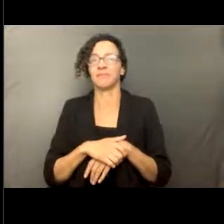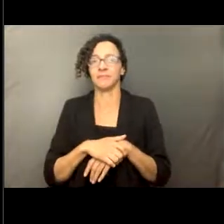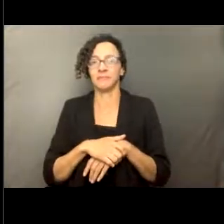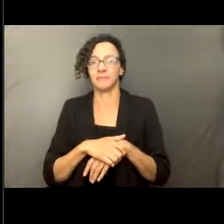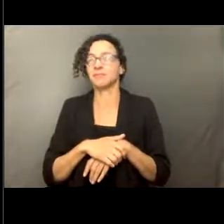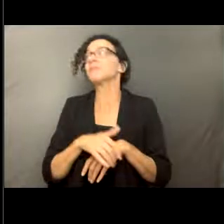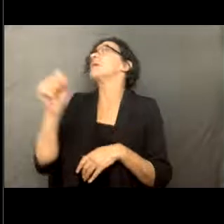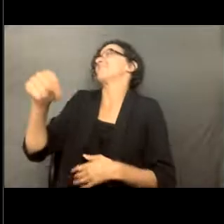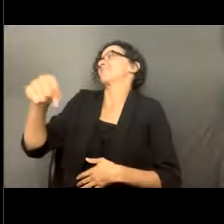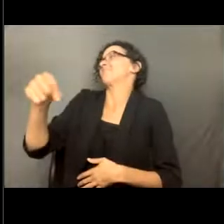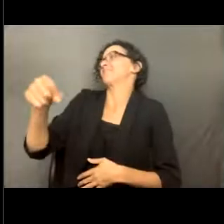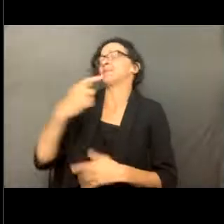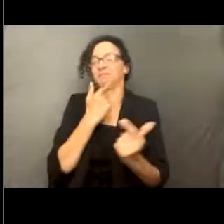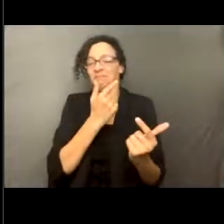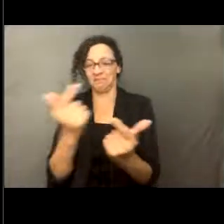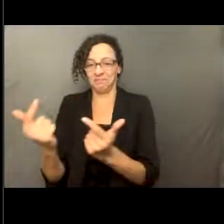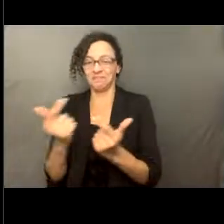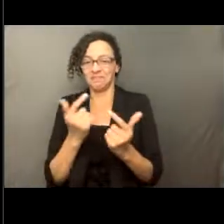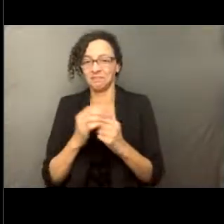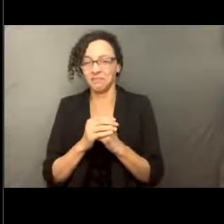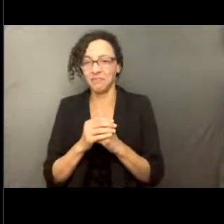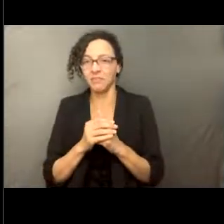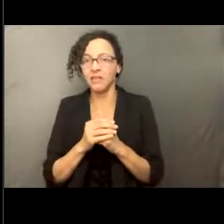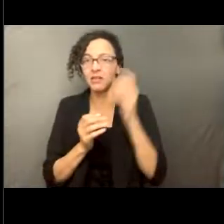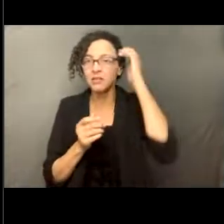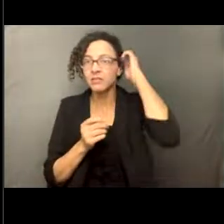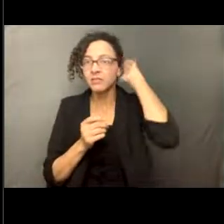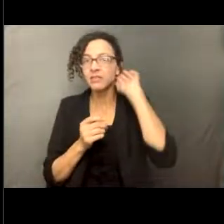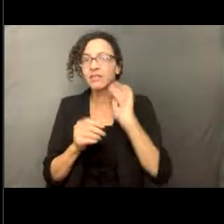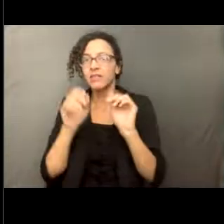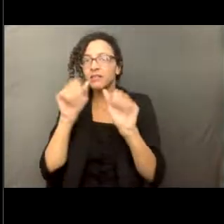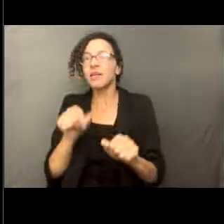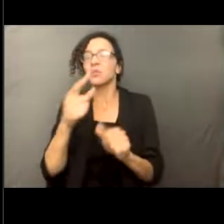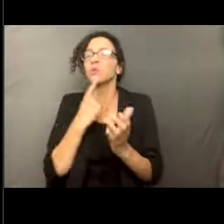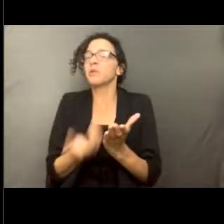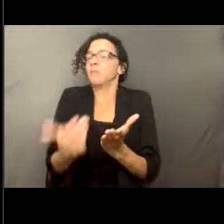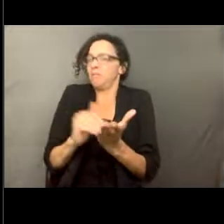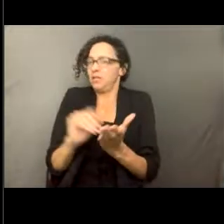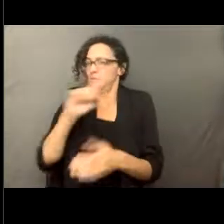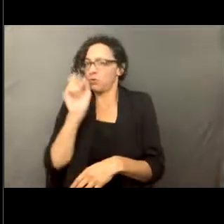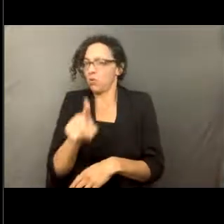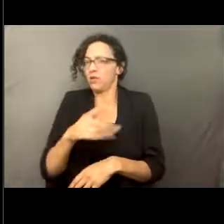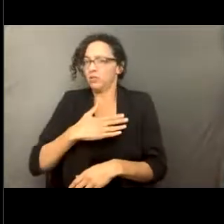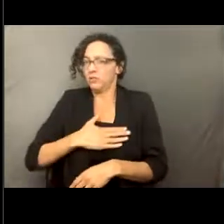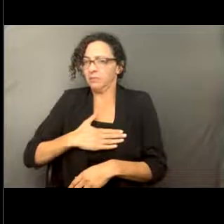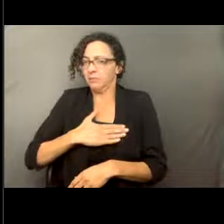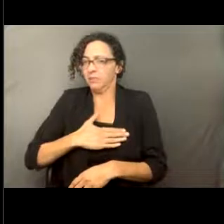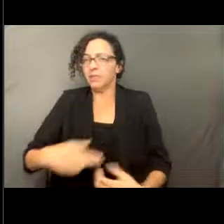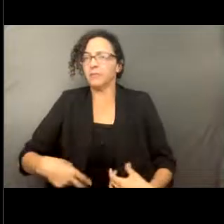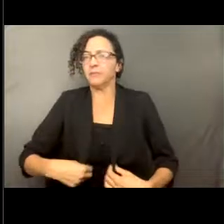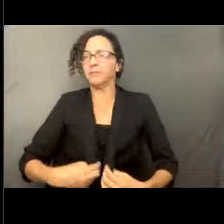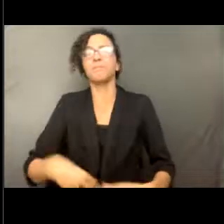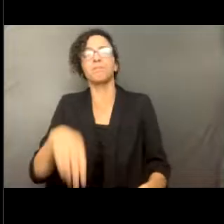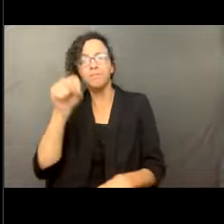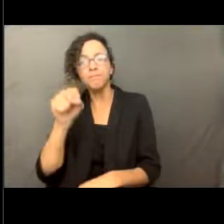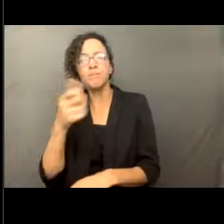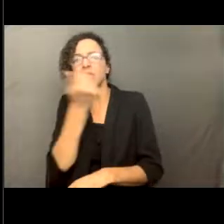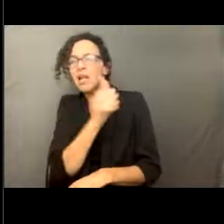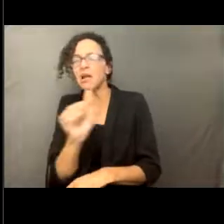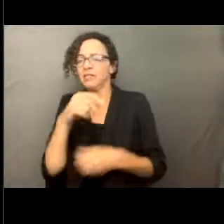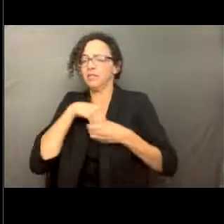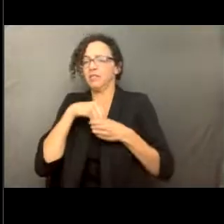Yes. Can you repeat the question for me, please? Yeah, just any insight that you